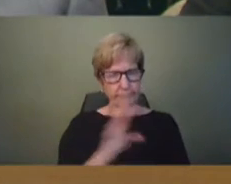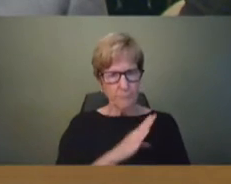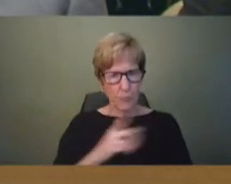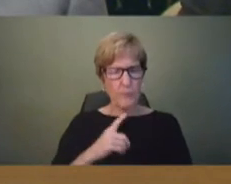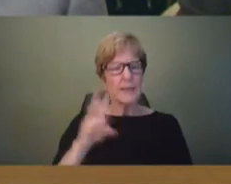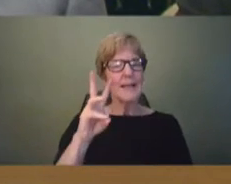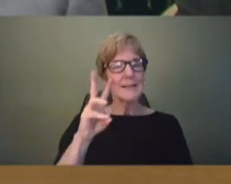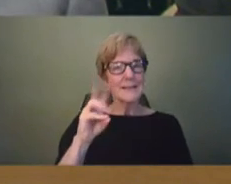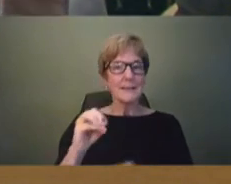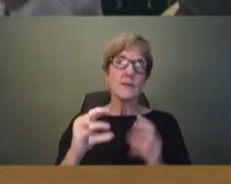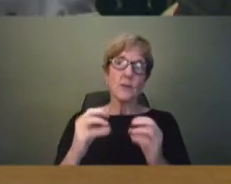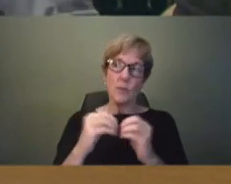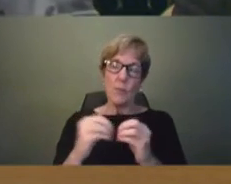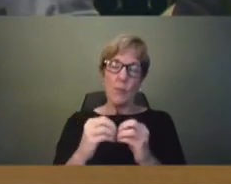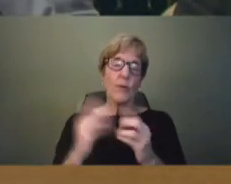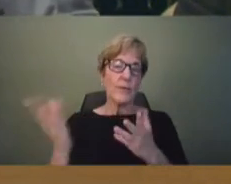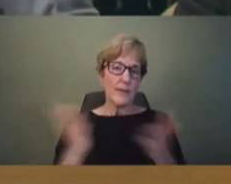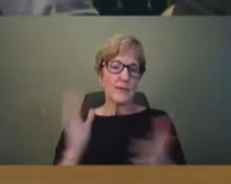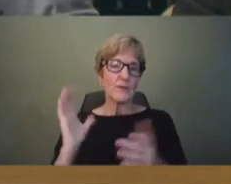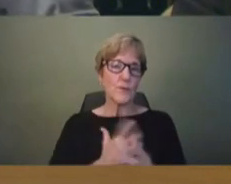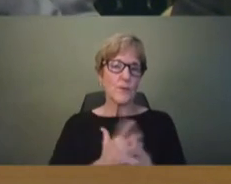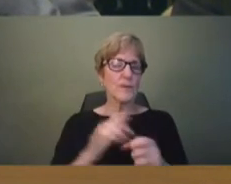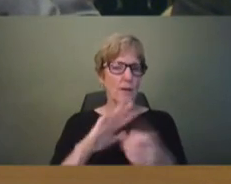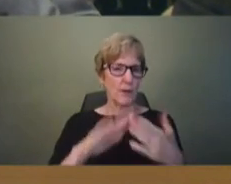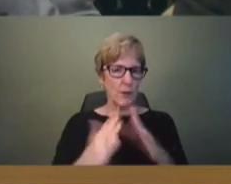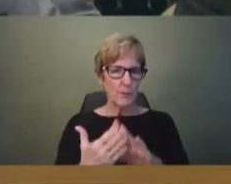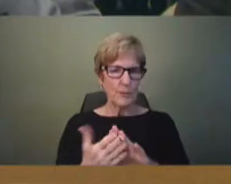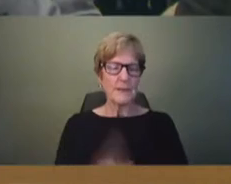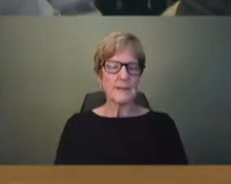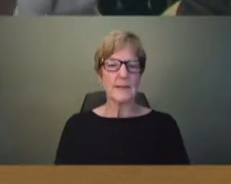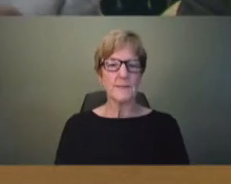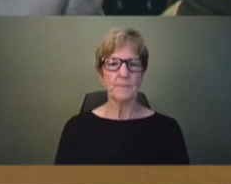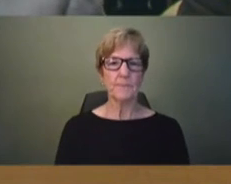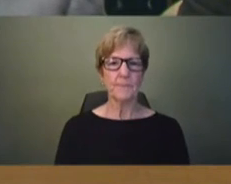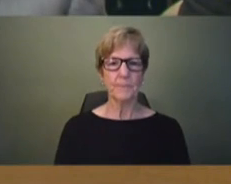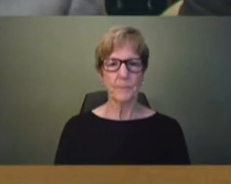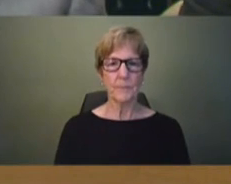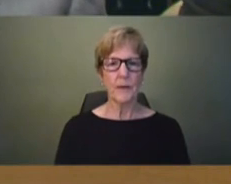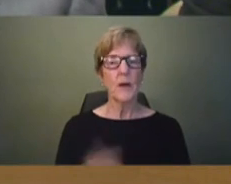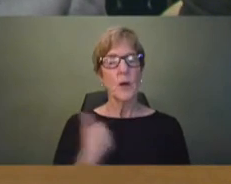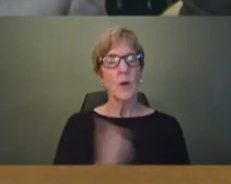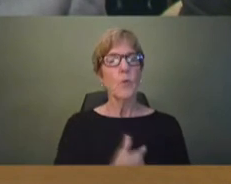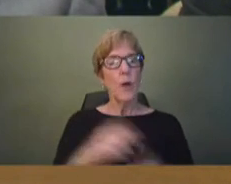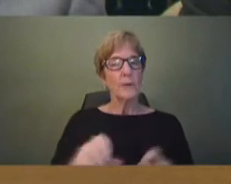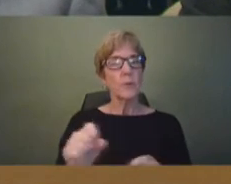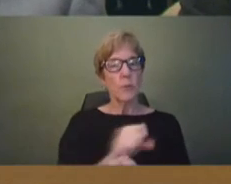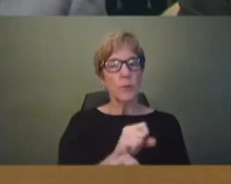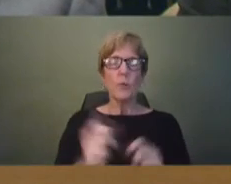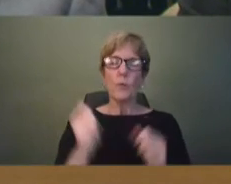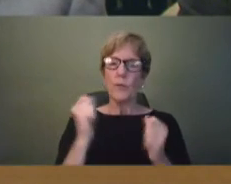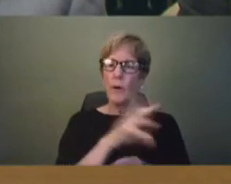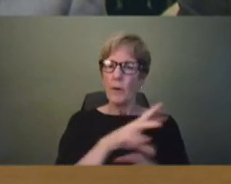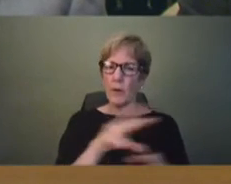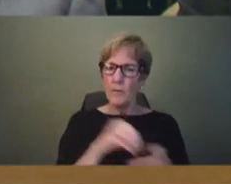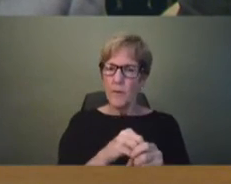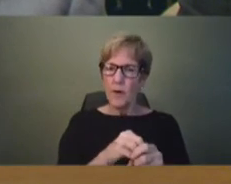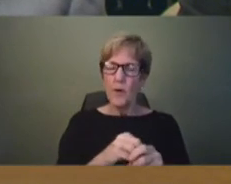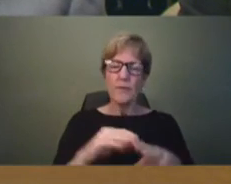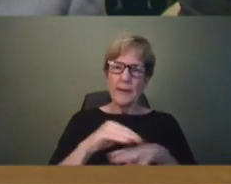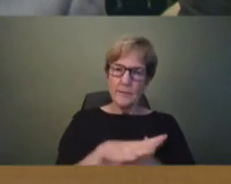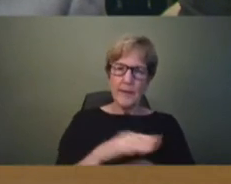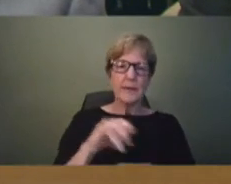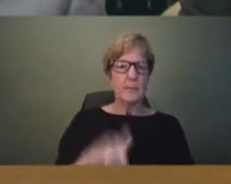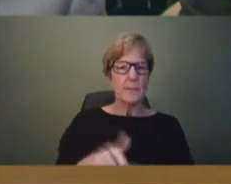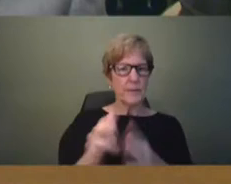small businesses that serve our beloved surrounding communities and Beyond we are actively working with all involved in and affected by this petition and